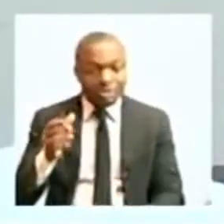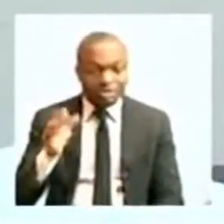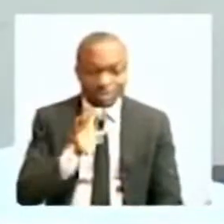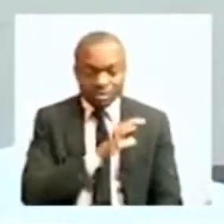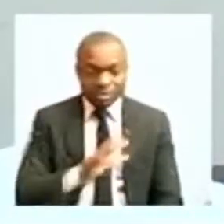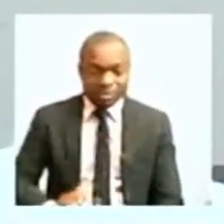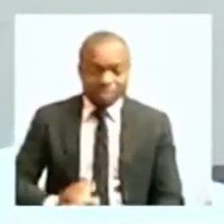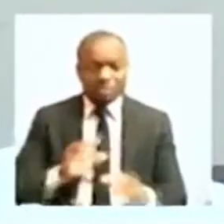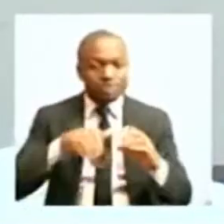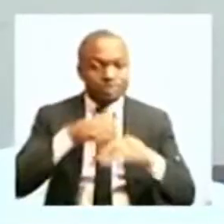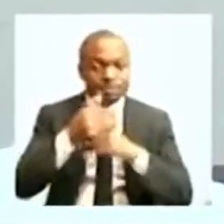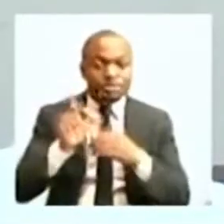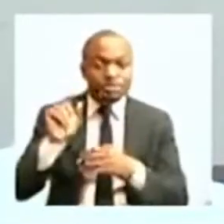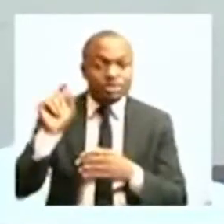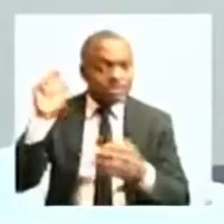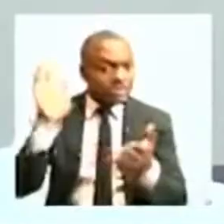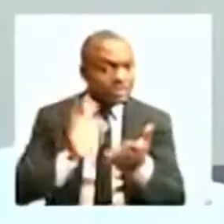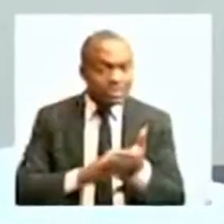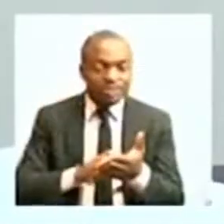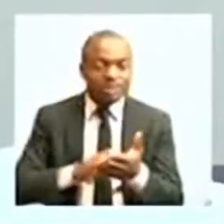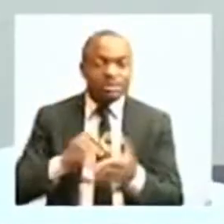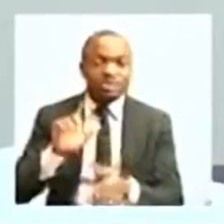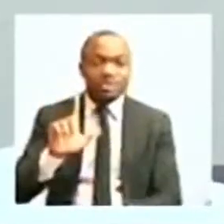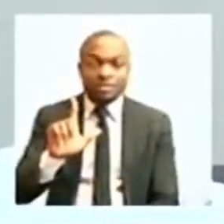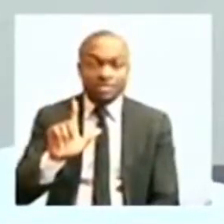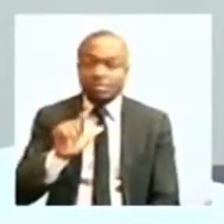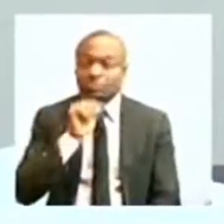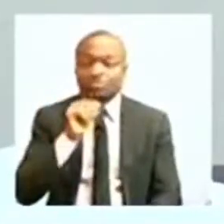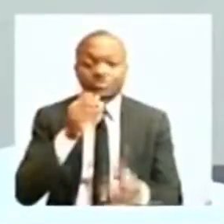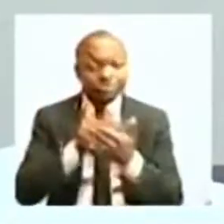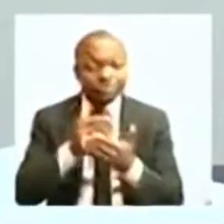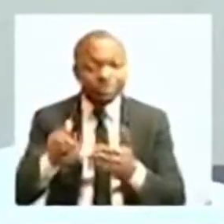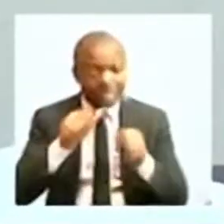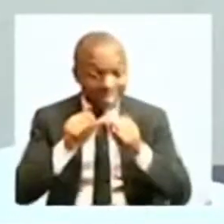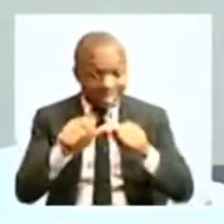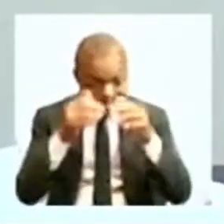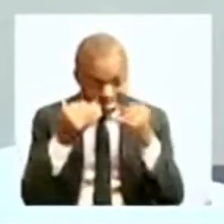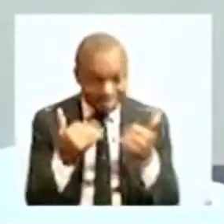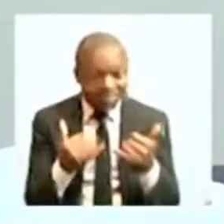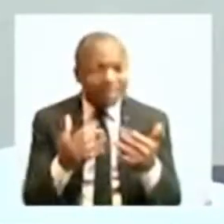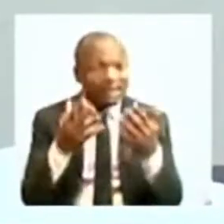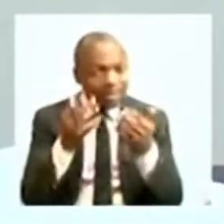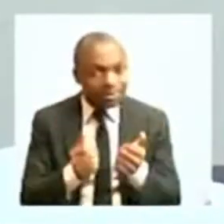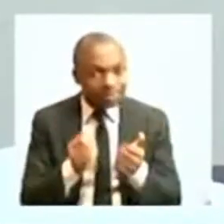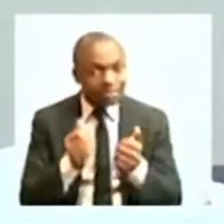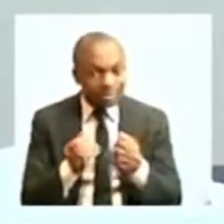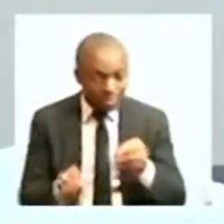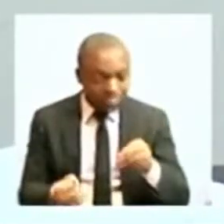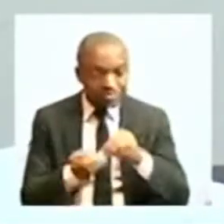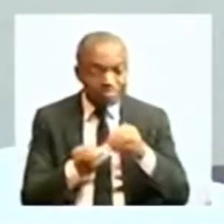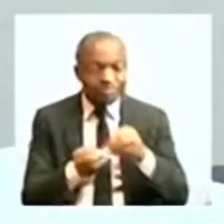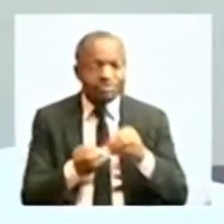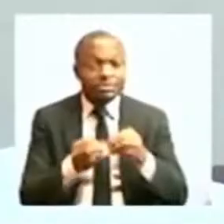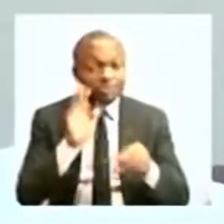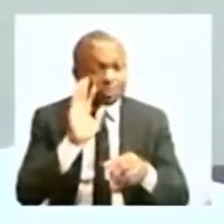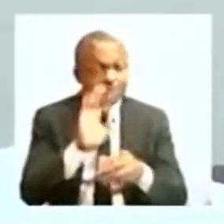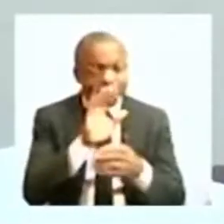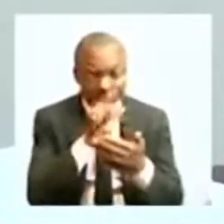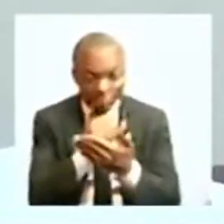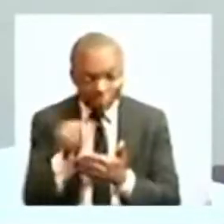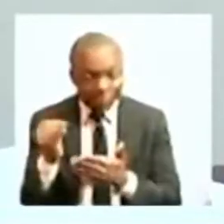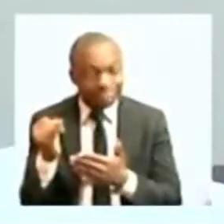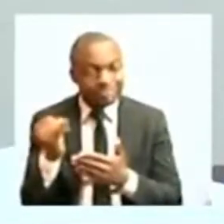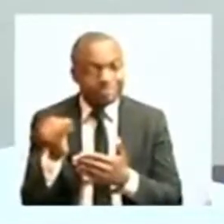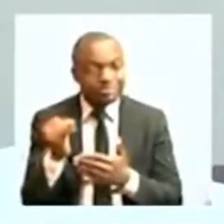is 20,000 liters. And they have not procured that water bowser up to now. So I want to marry this to your issue, PS, where you